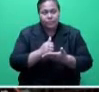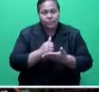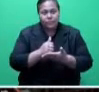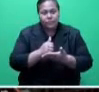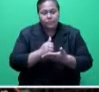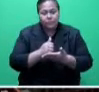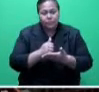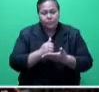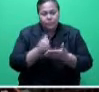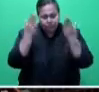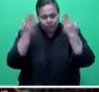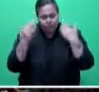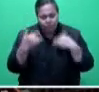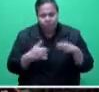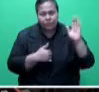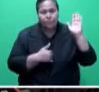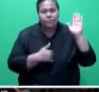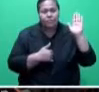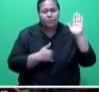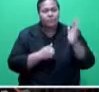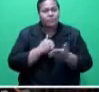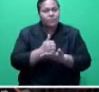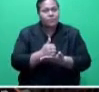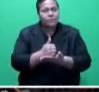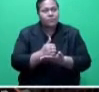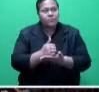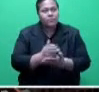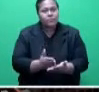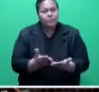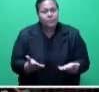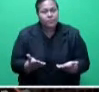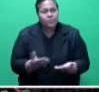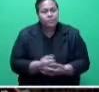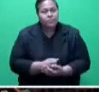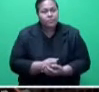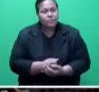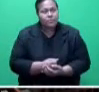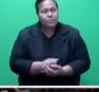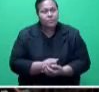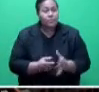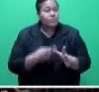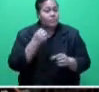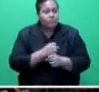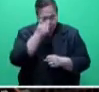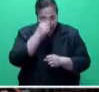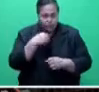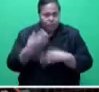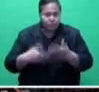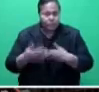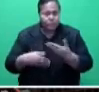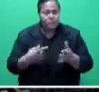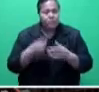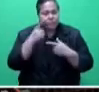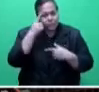Mr. Speaker, sir, I beg to second the motion. Now invite the Honourable Attorney General to speak to his motion.